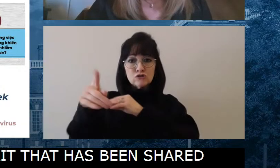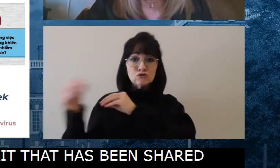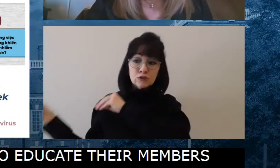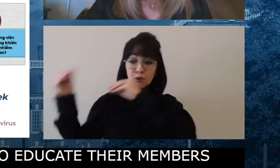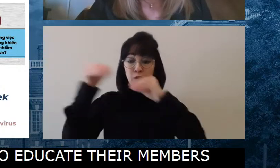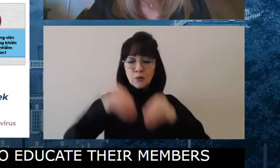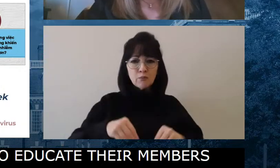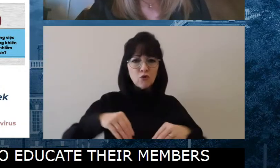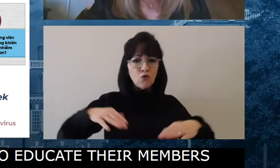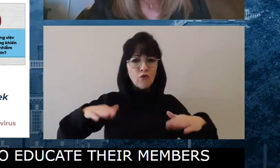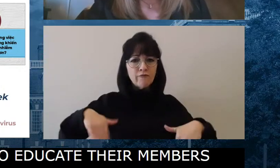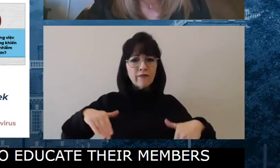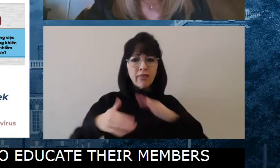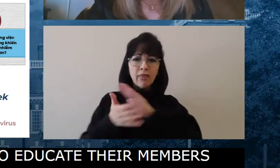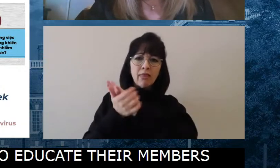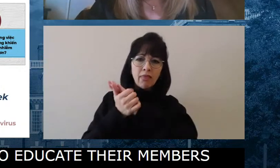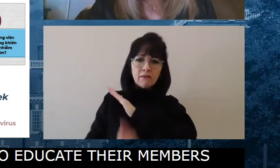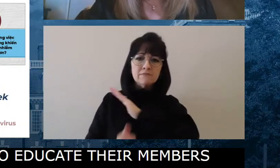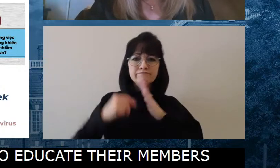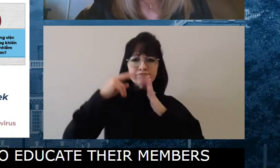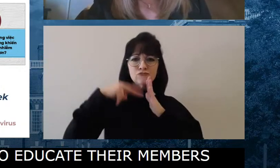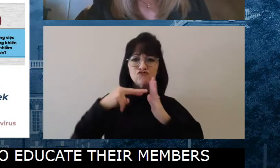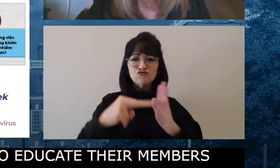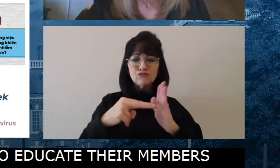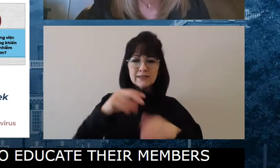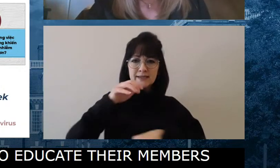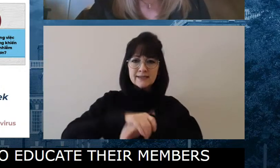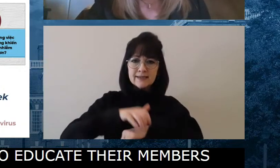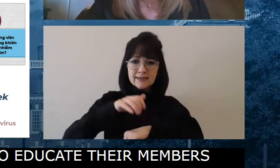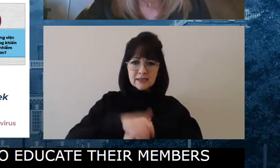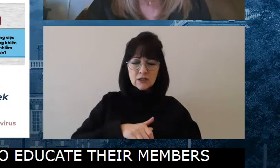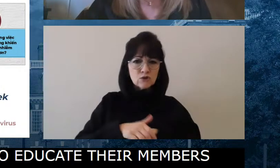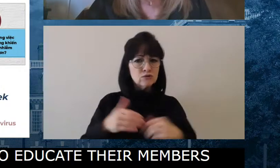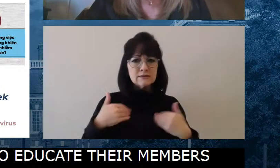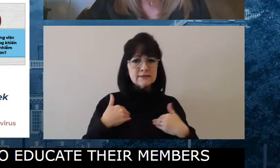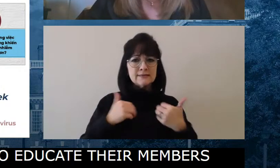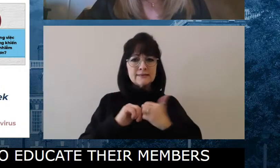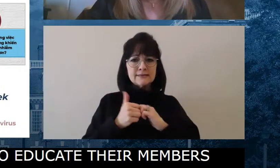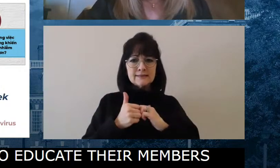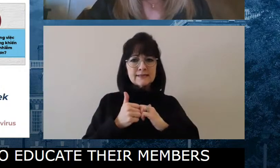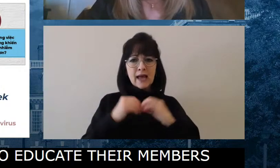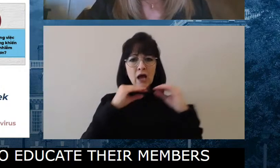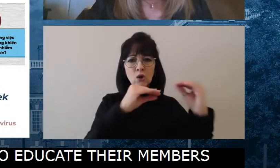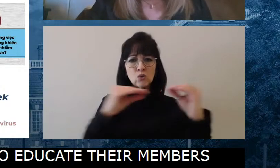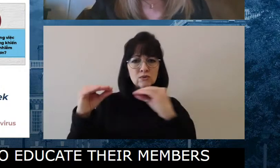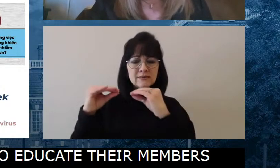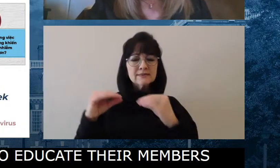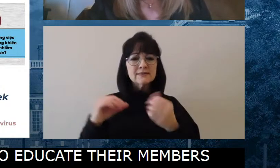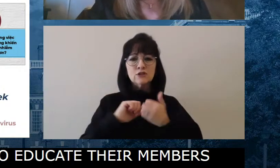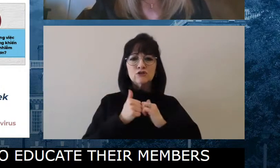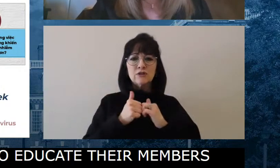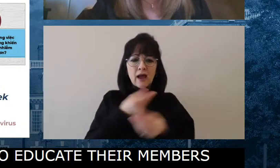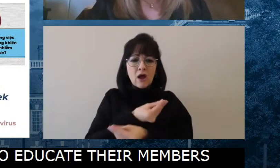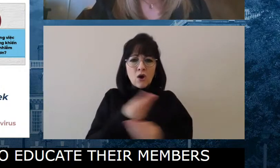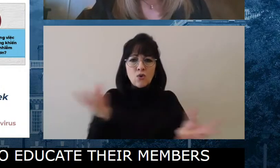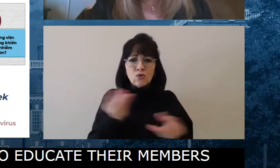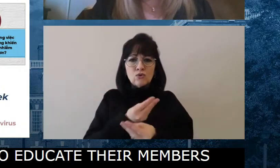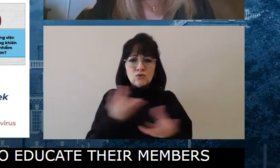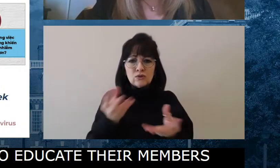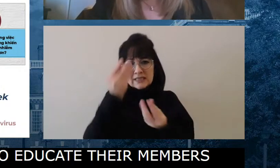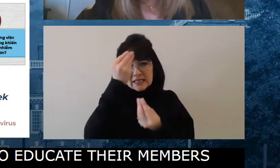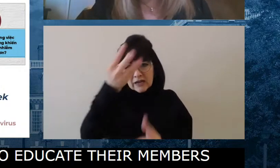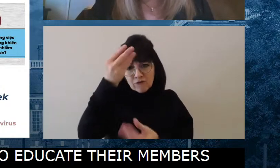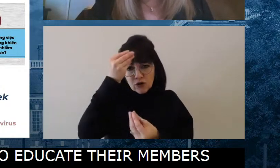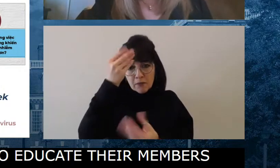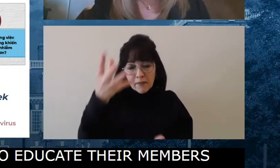and posters with information to reach those that we want to reach. Currently, we have materials in Arabic, in